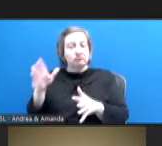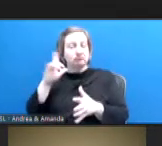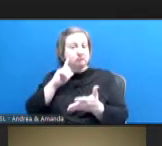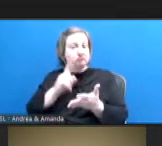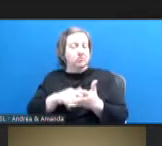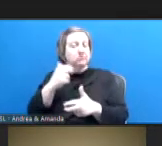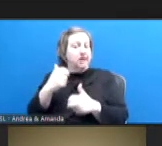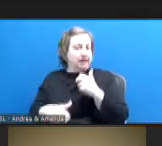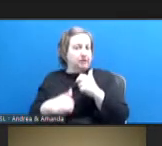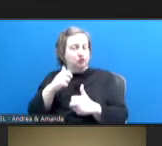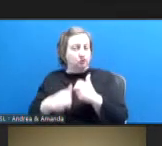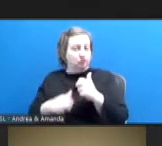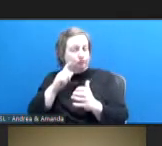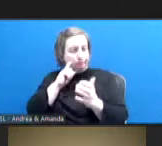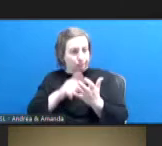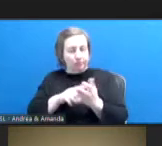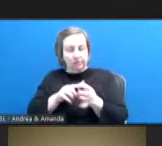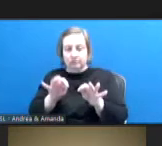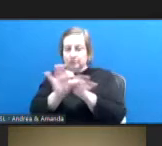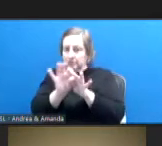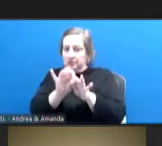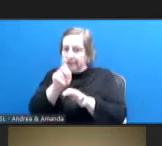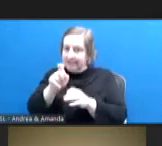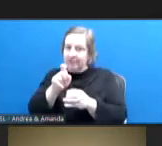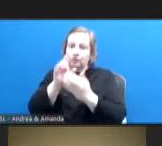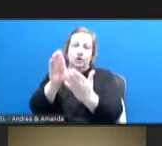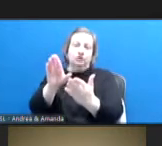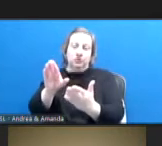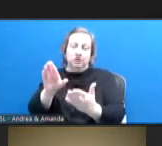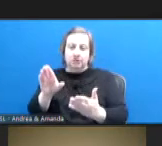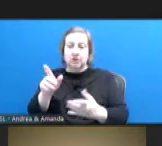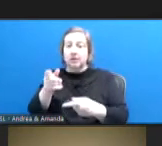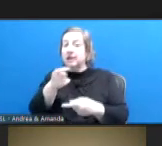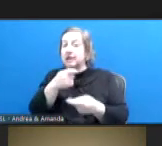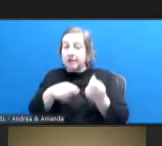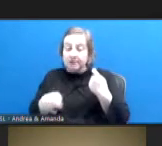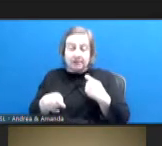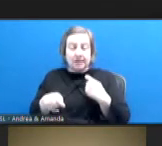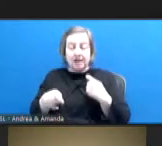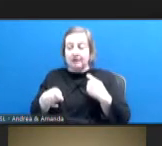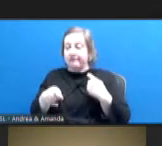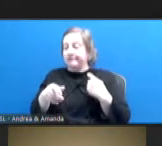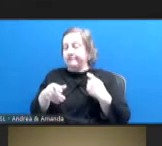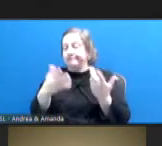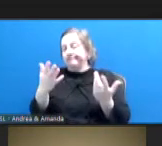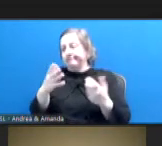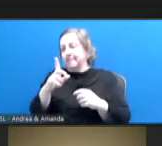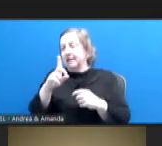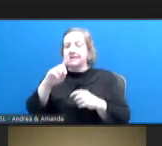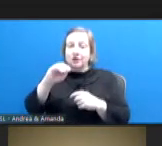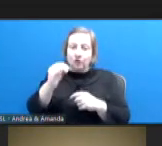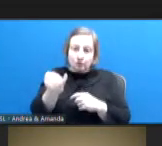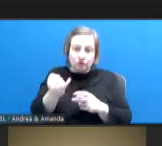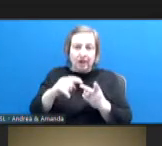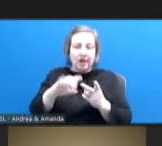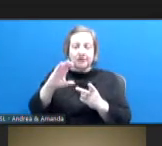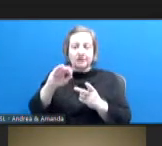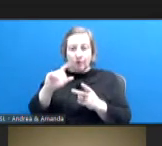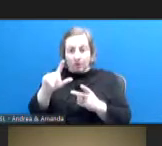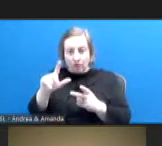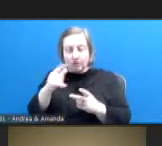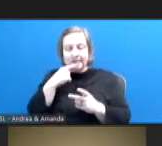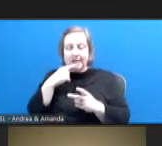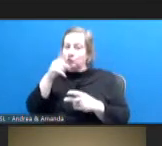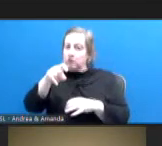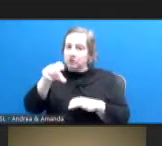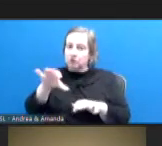already identified that were critical that needed to be addressed. And rather than, and DOJ and the COCL were saying, you need to do